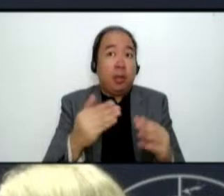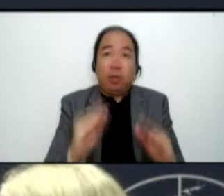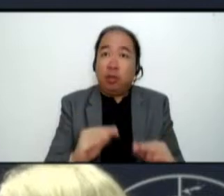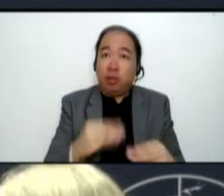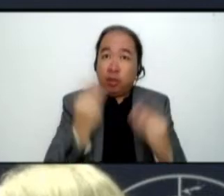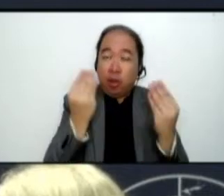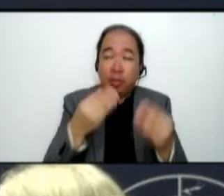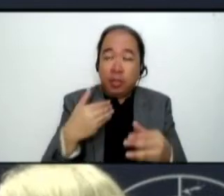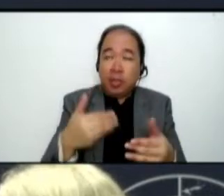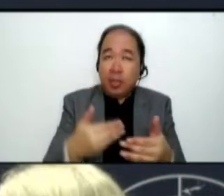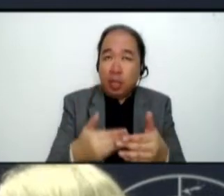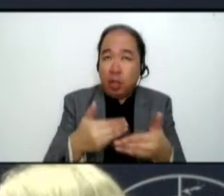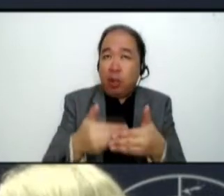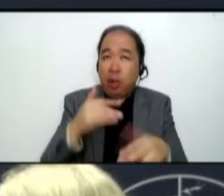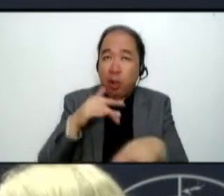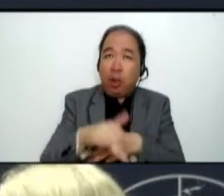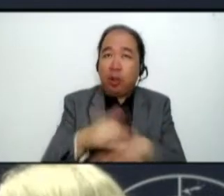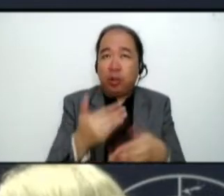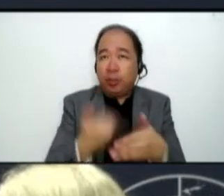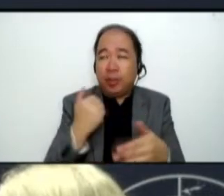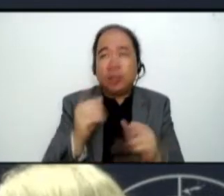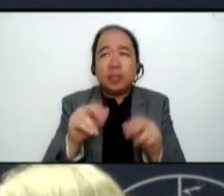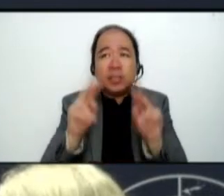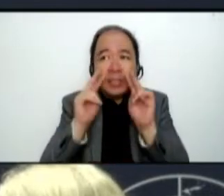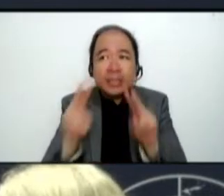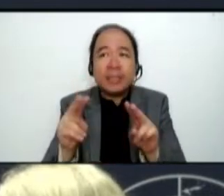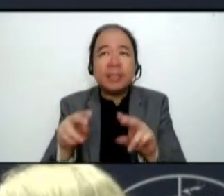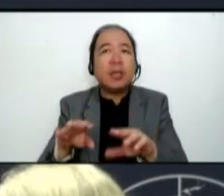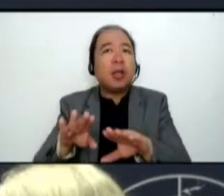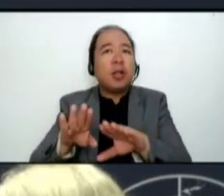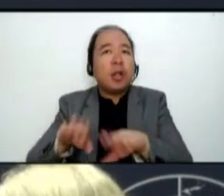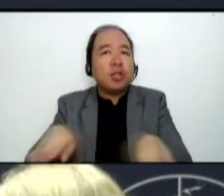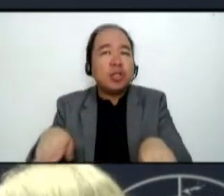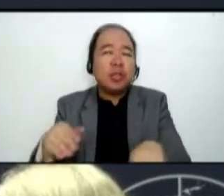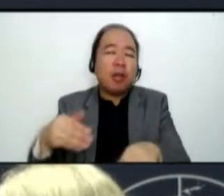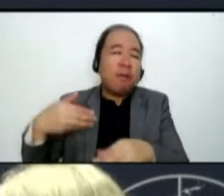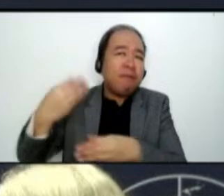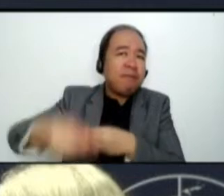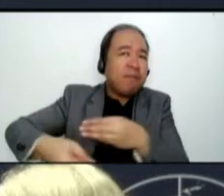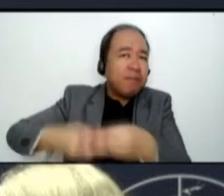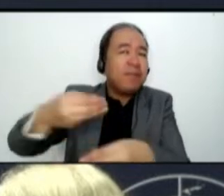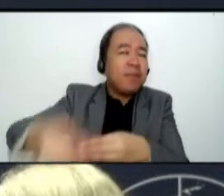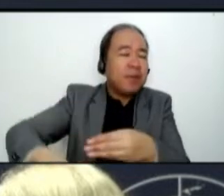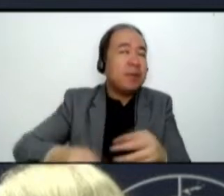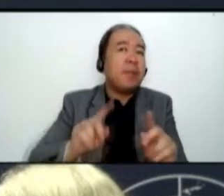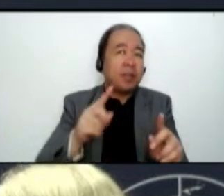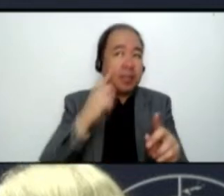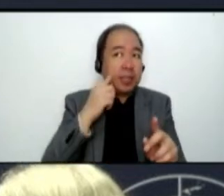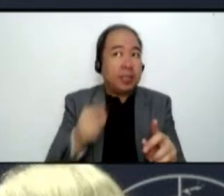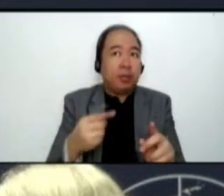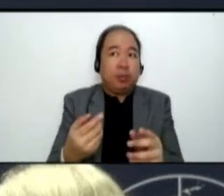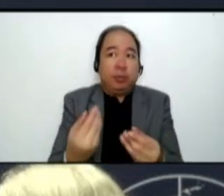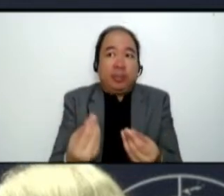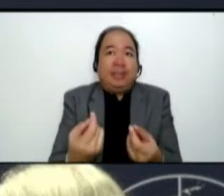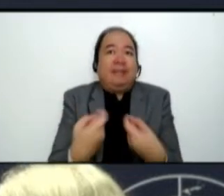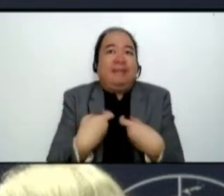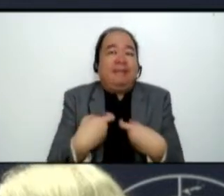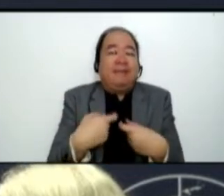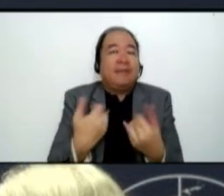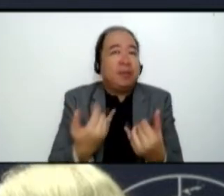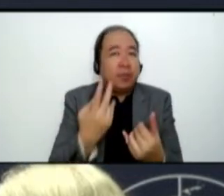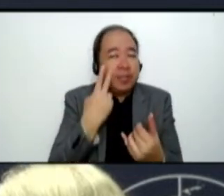grandchildren. It's something to celebrate. We can't do this if we don't create this type of new intergenerational